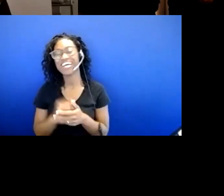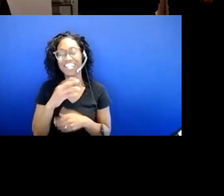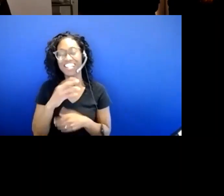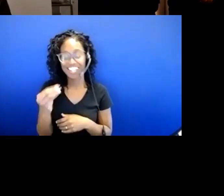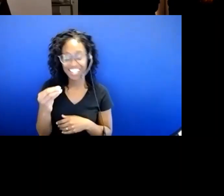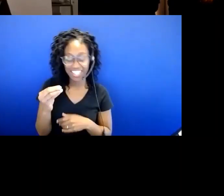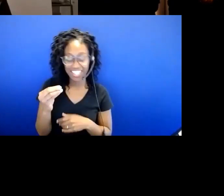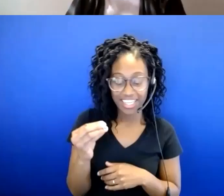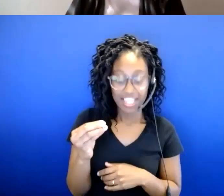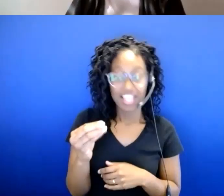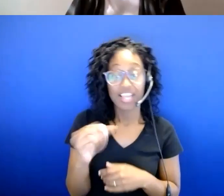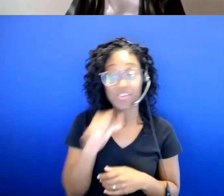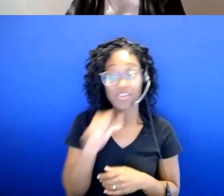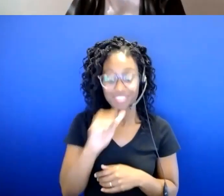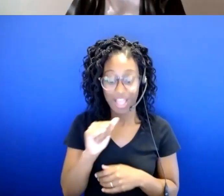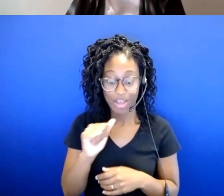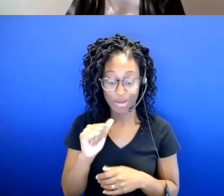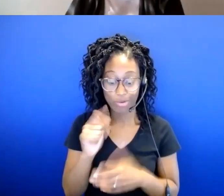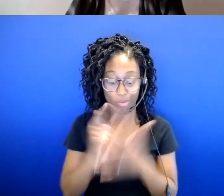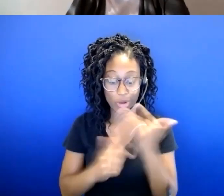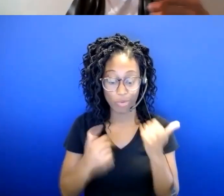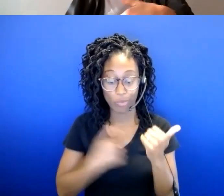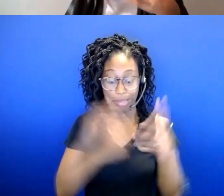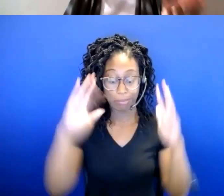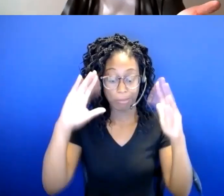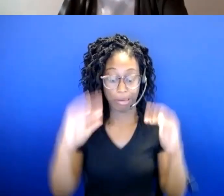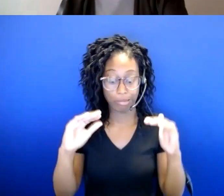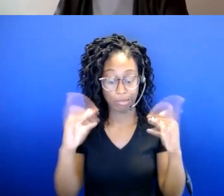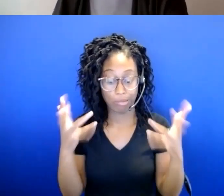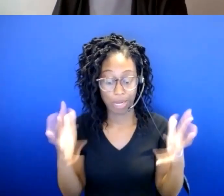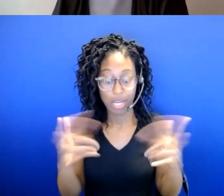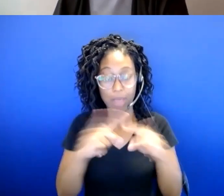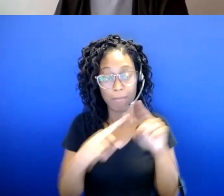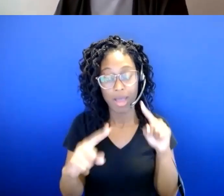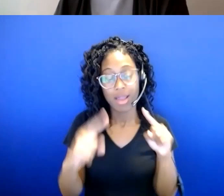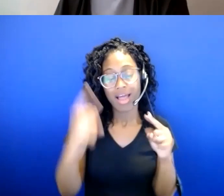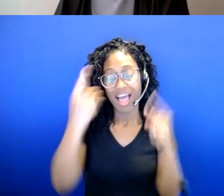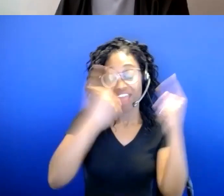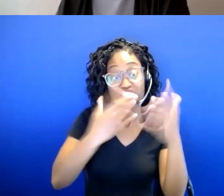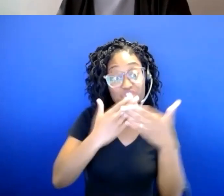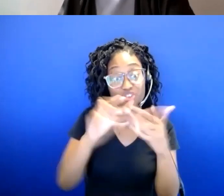or 2. I've kind of outlined V1 or 2. I think these questions are really